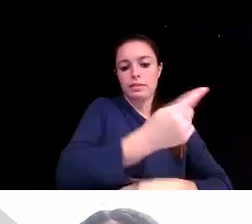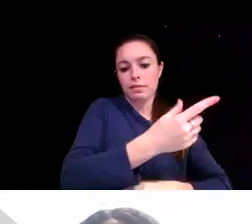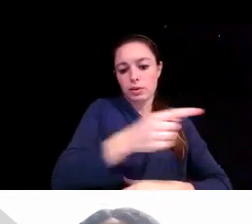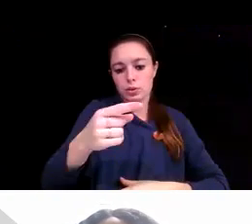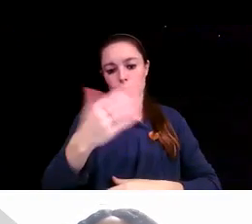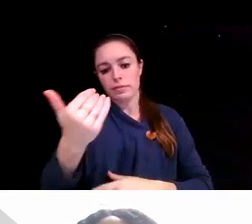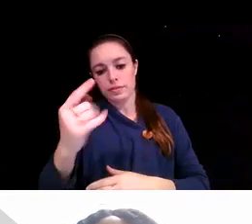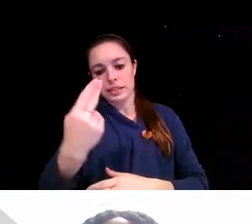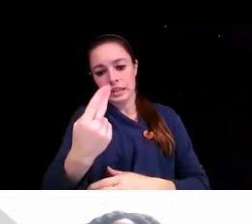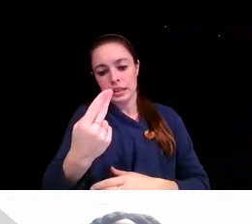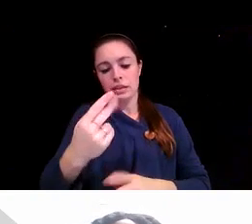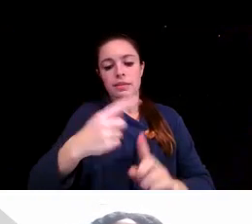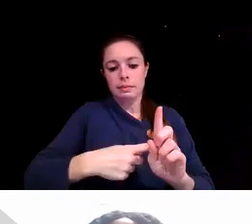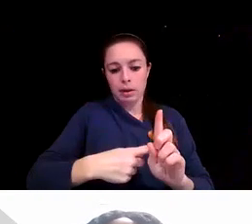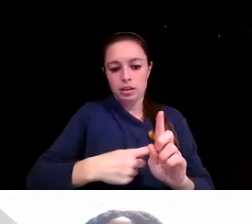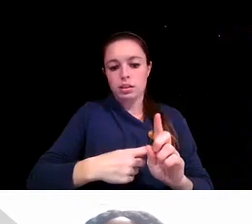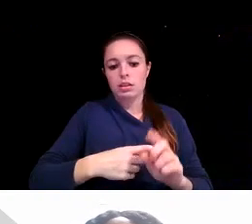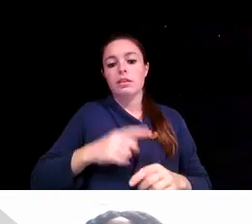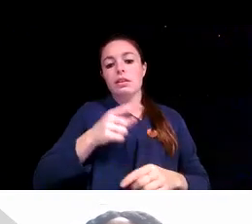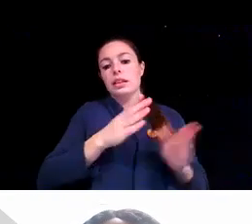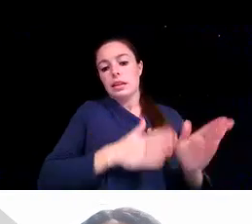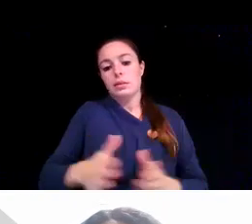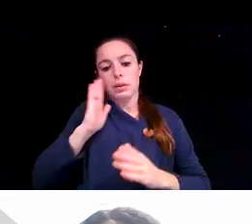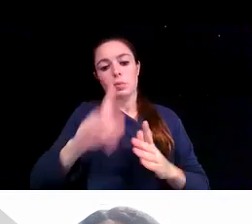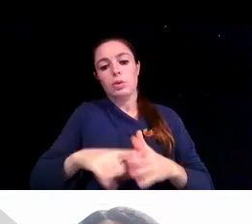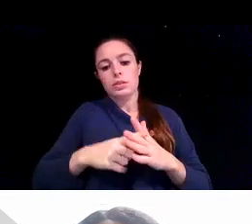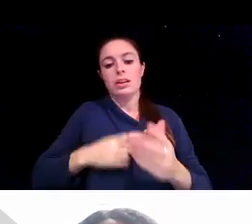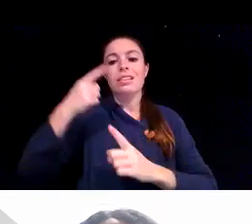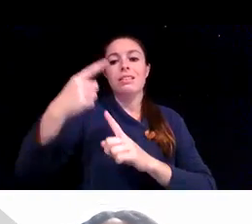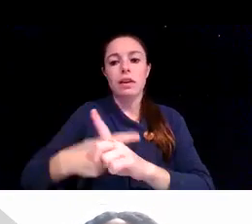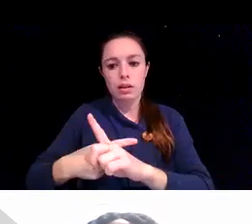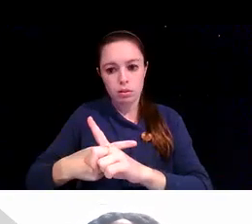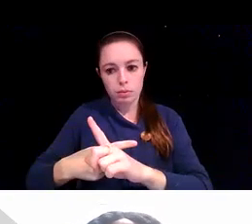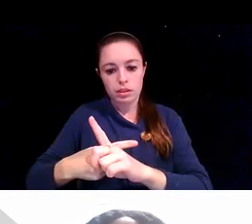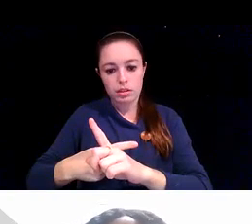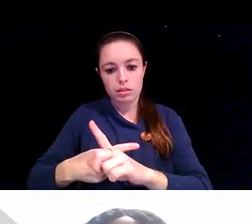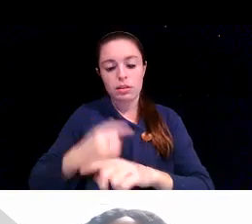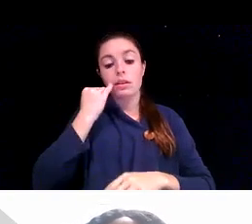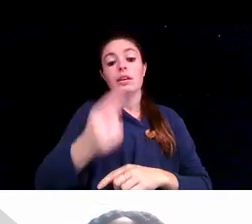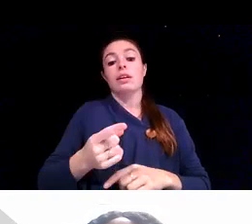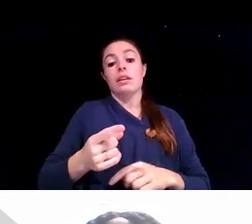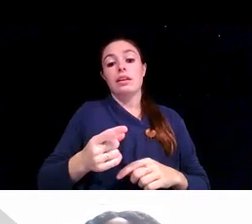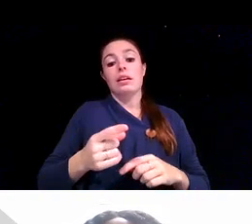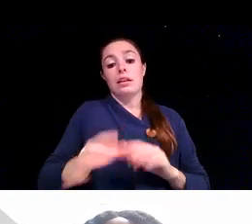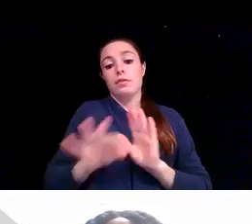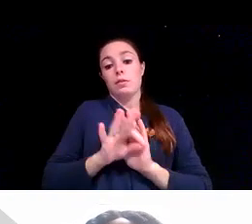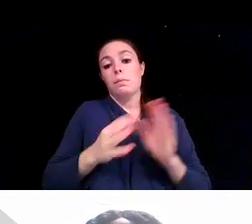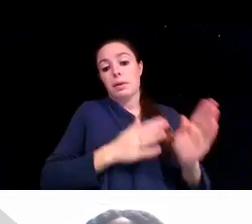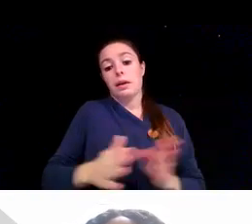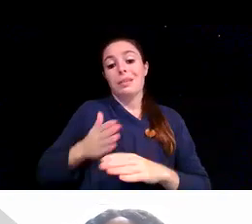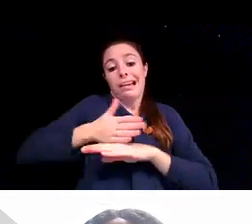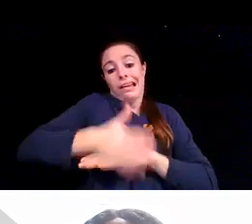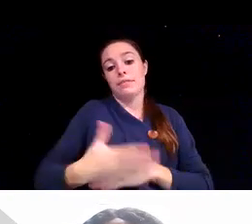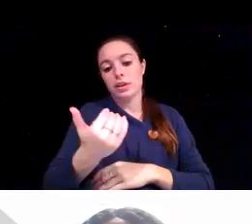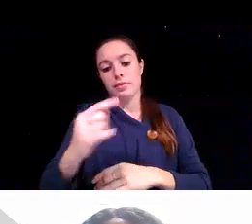a month, the plan selection will start the next month. If you are picking a plan after the